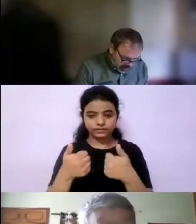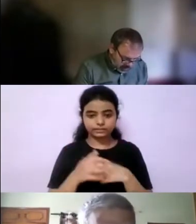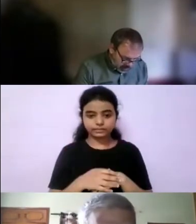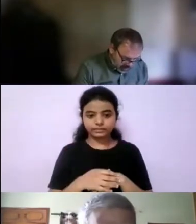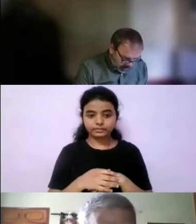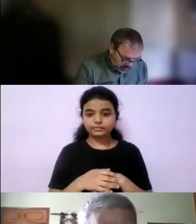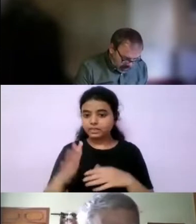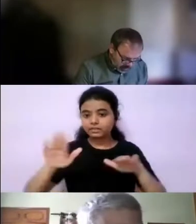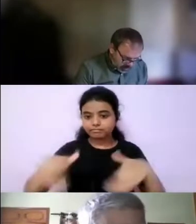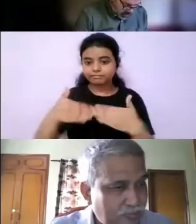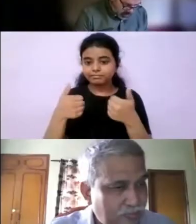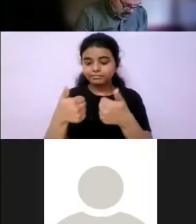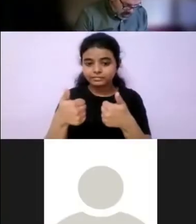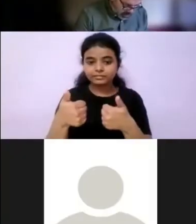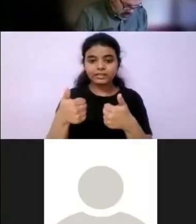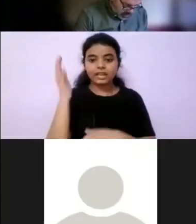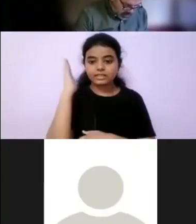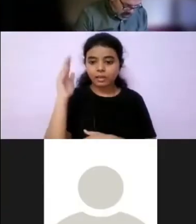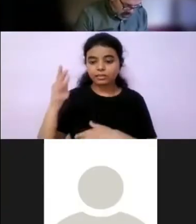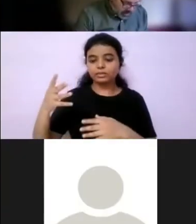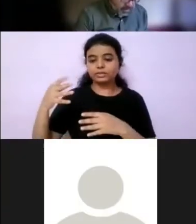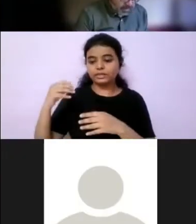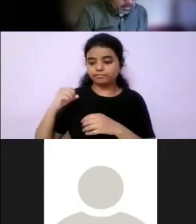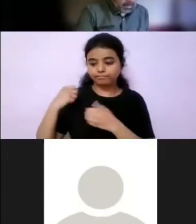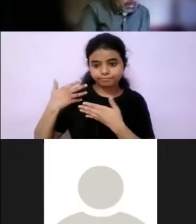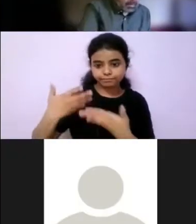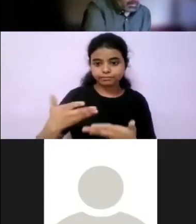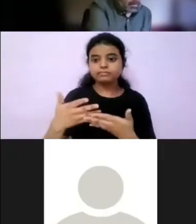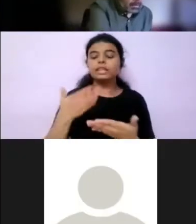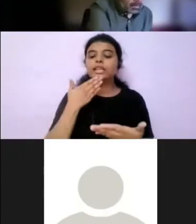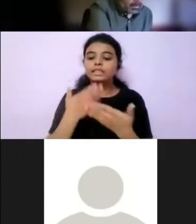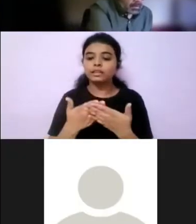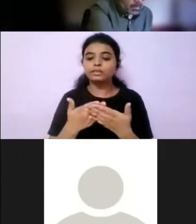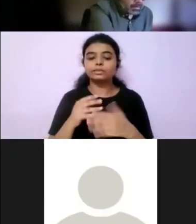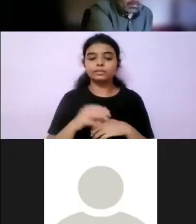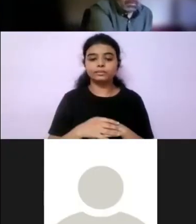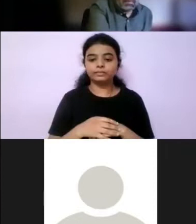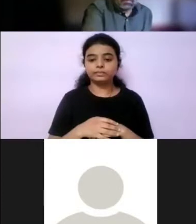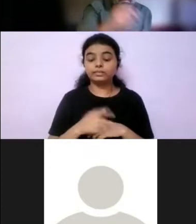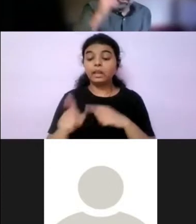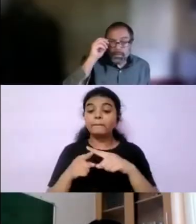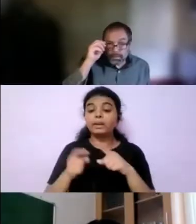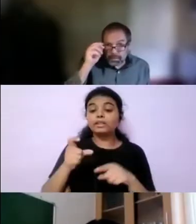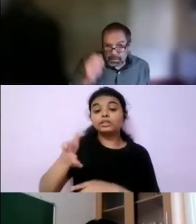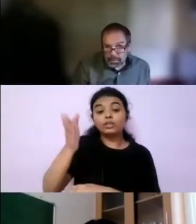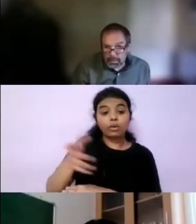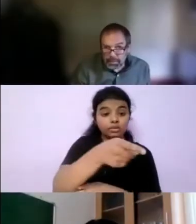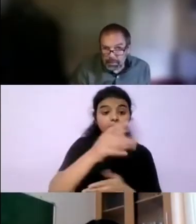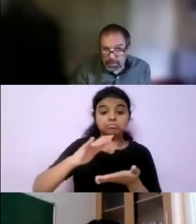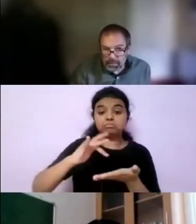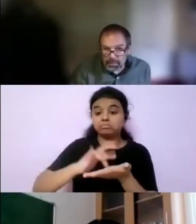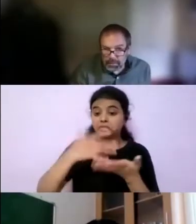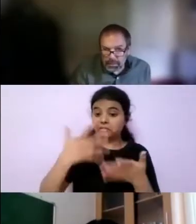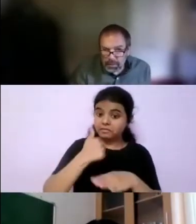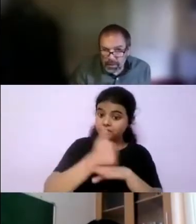the introduction to the seminar series, and also congratulations on setting up the Center for Disability Research and